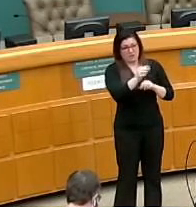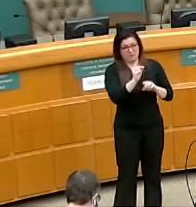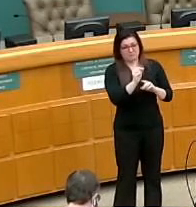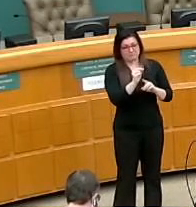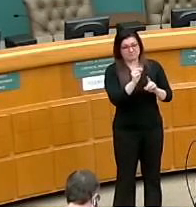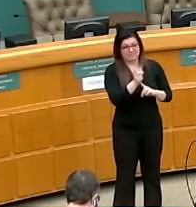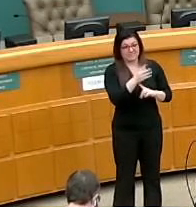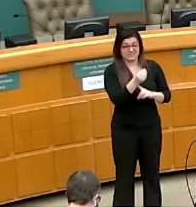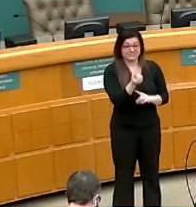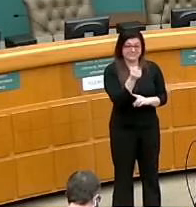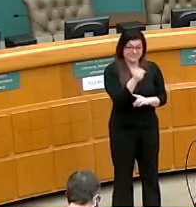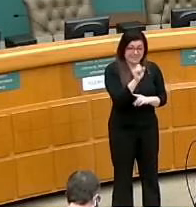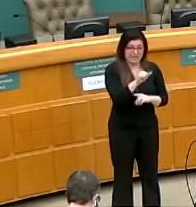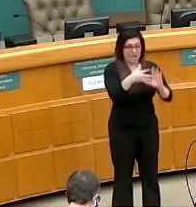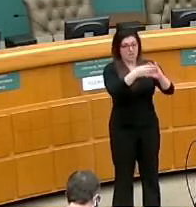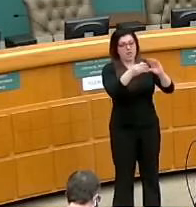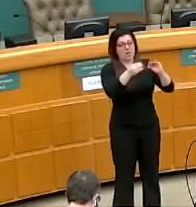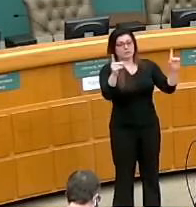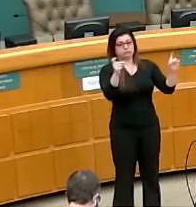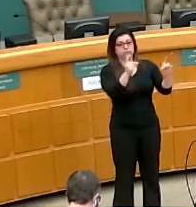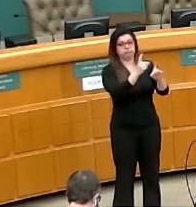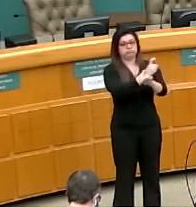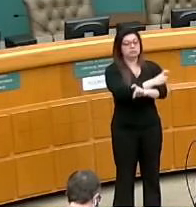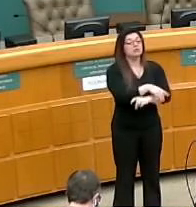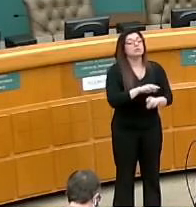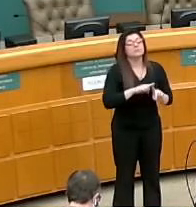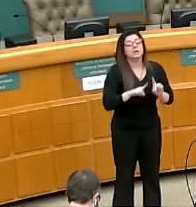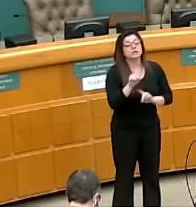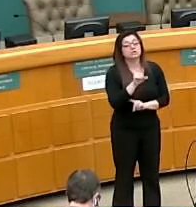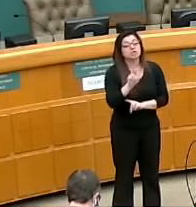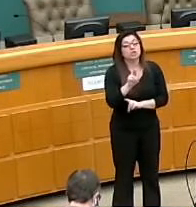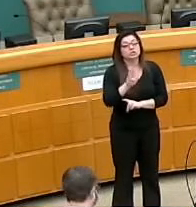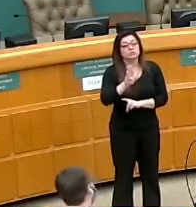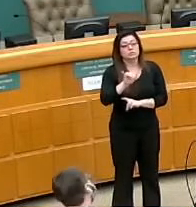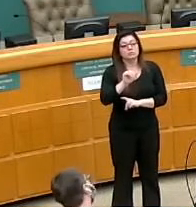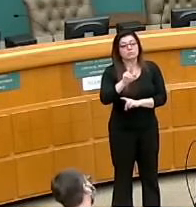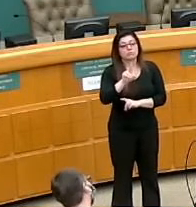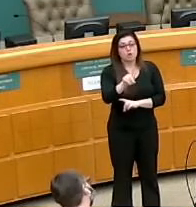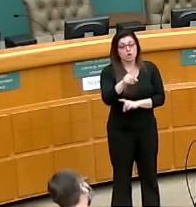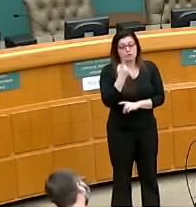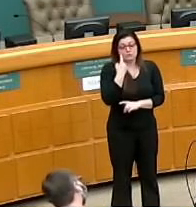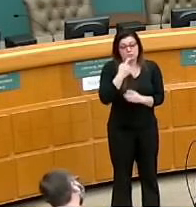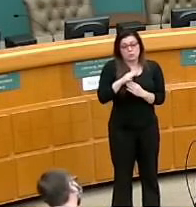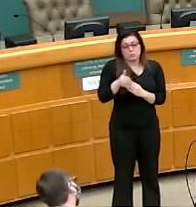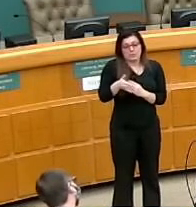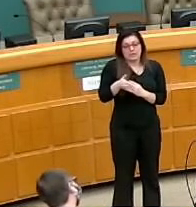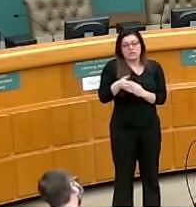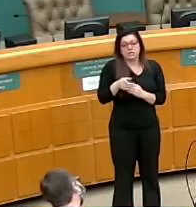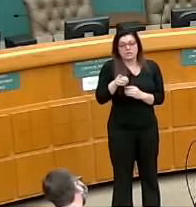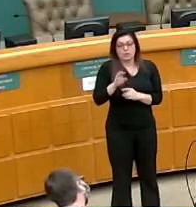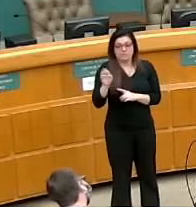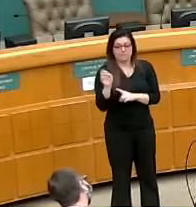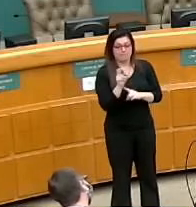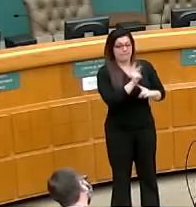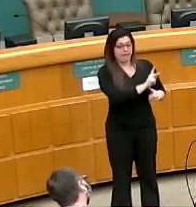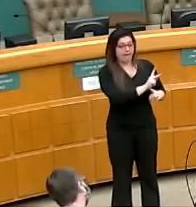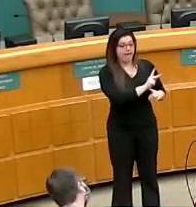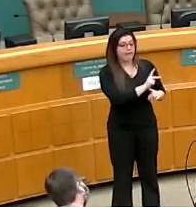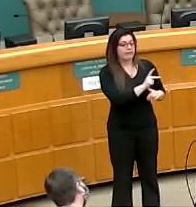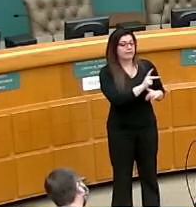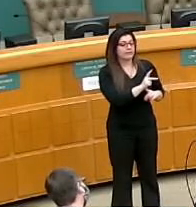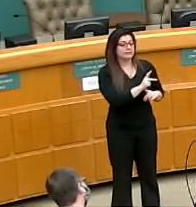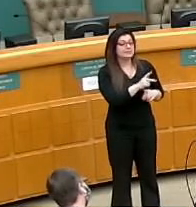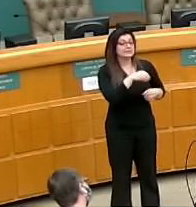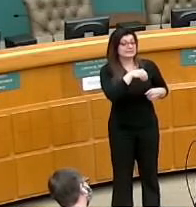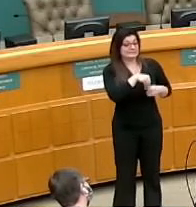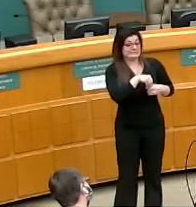But Dr. Bird actually went back over the weekend and without his face mask in his